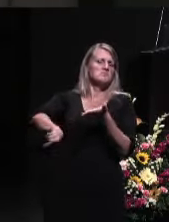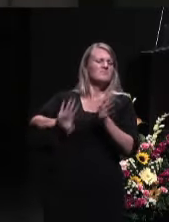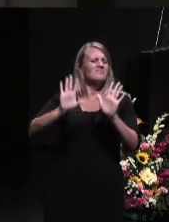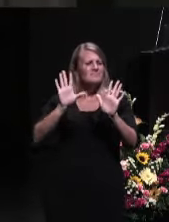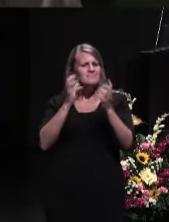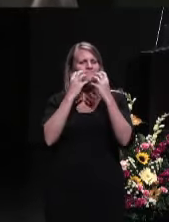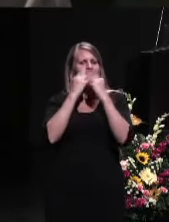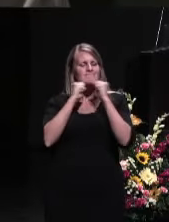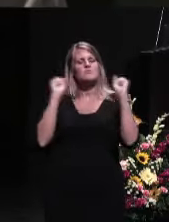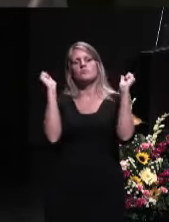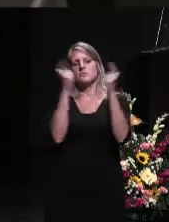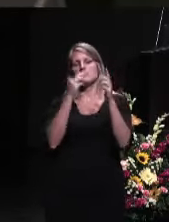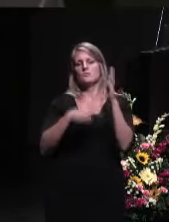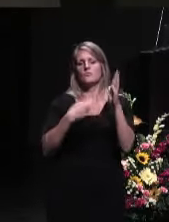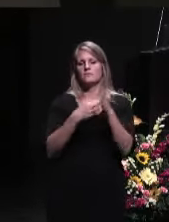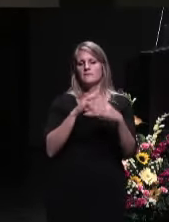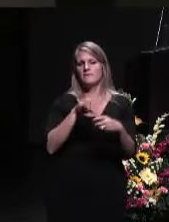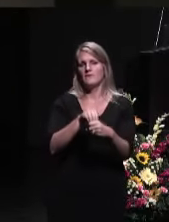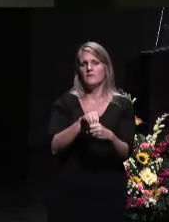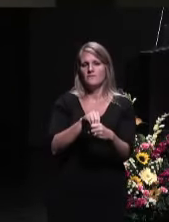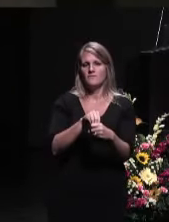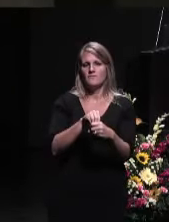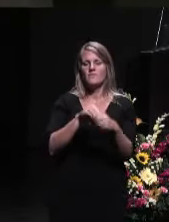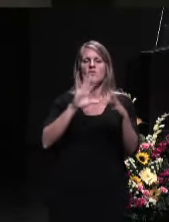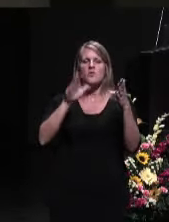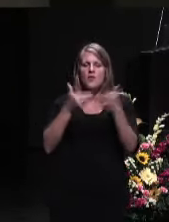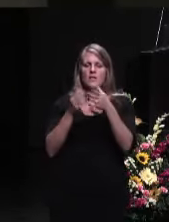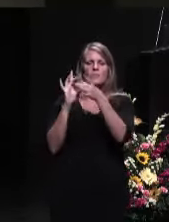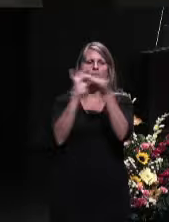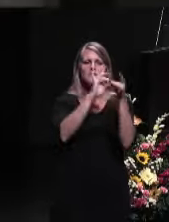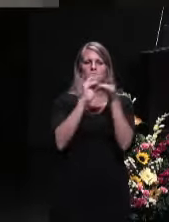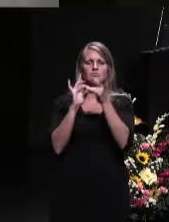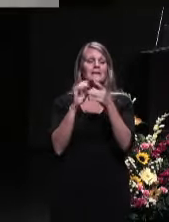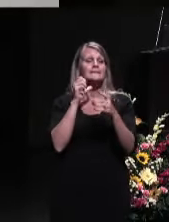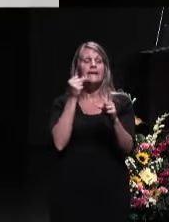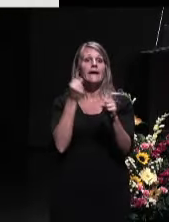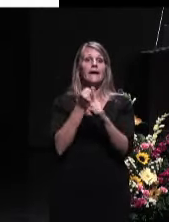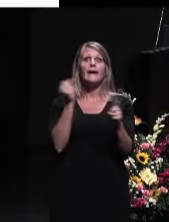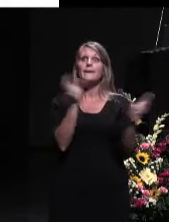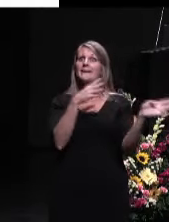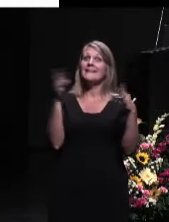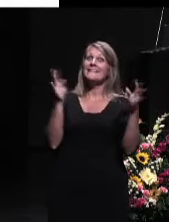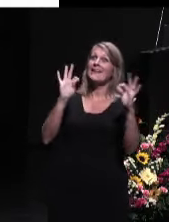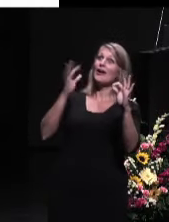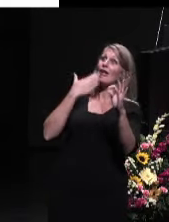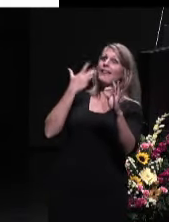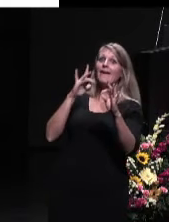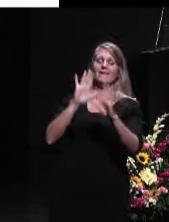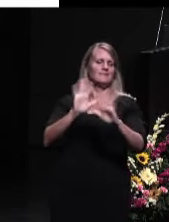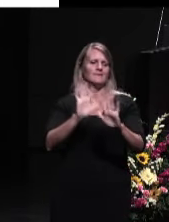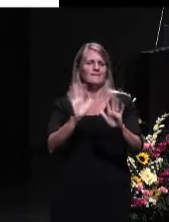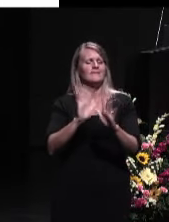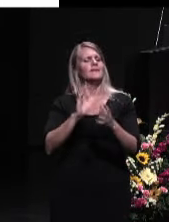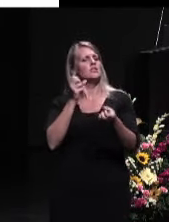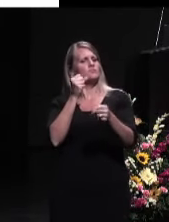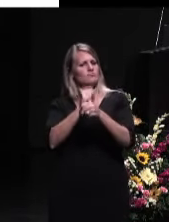much appreciate these relations. It's not just good luck, the wind blowing the right way. So those are